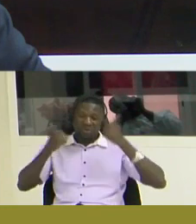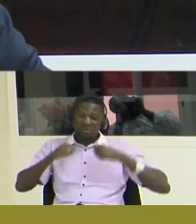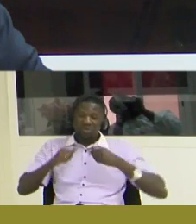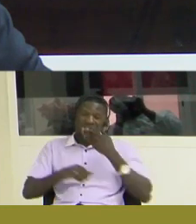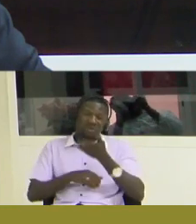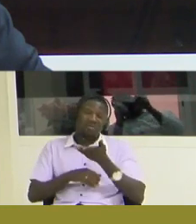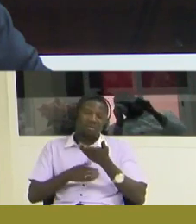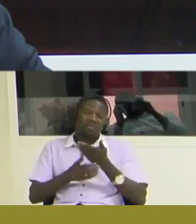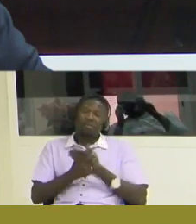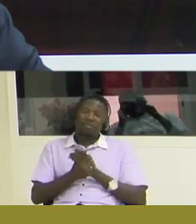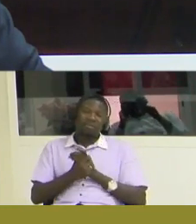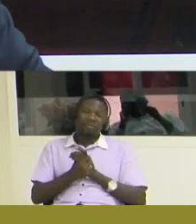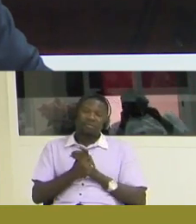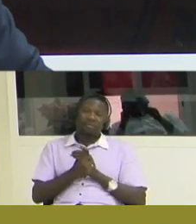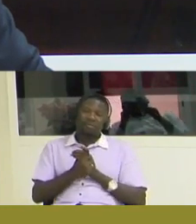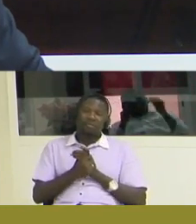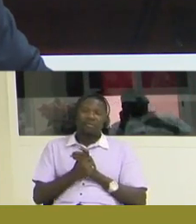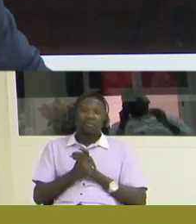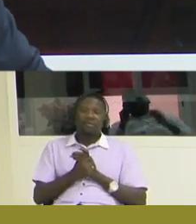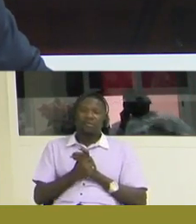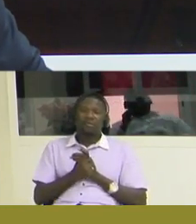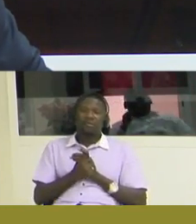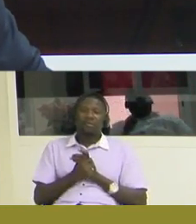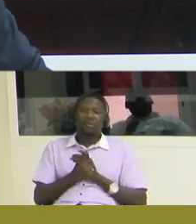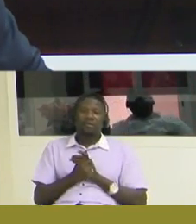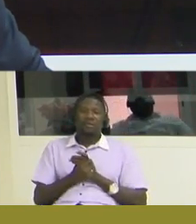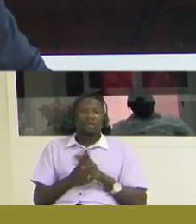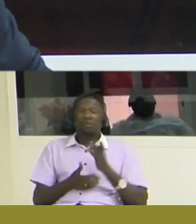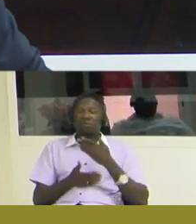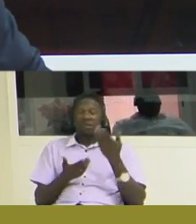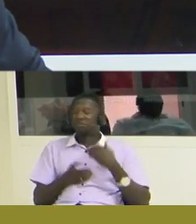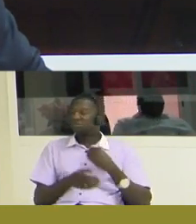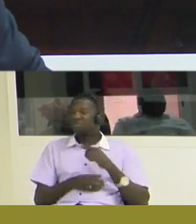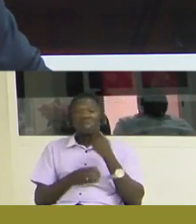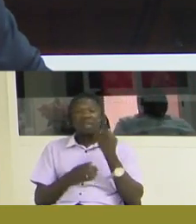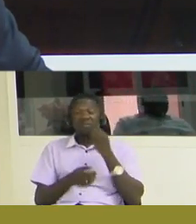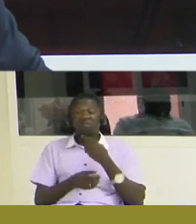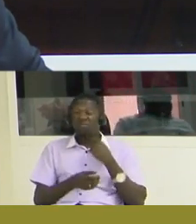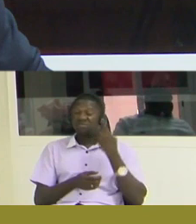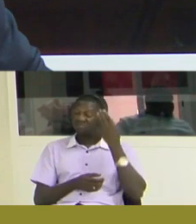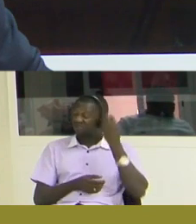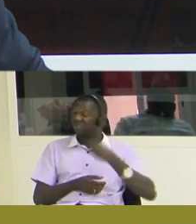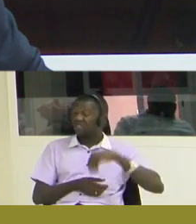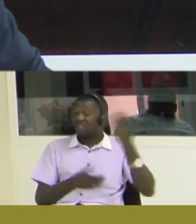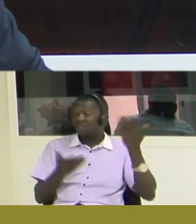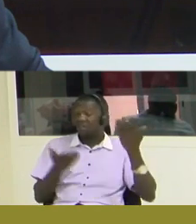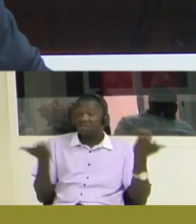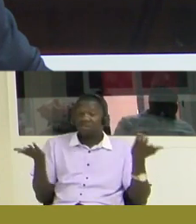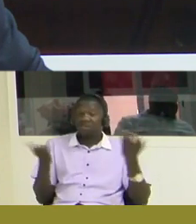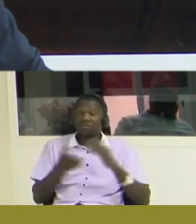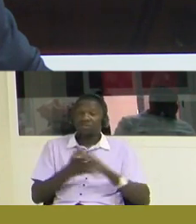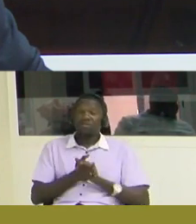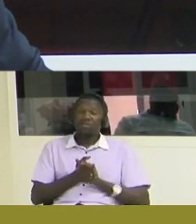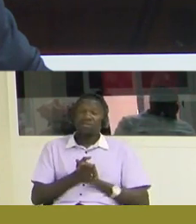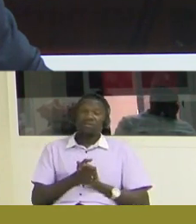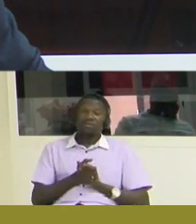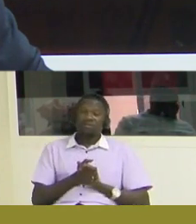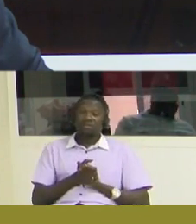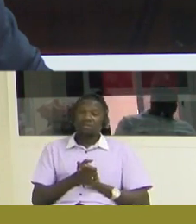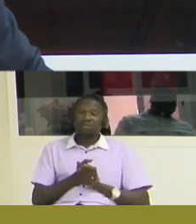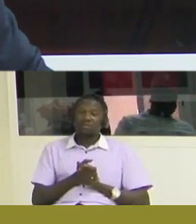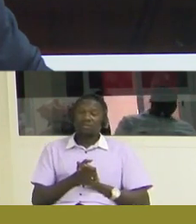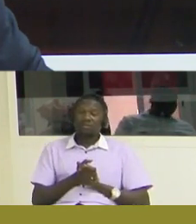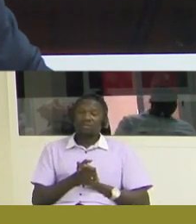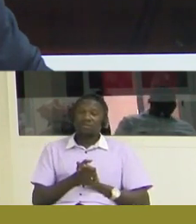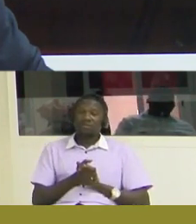him Holland Anya can make Accord a well if we are not an honest person